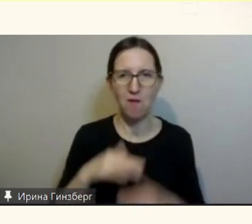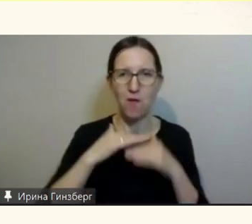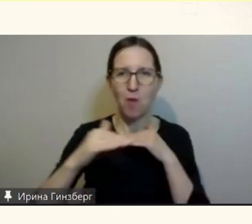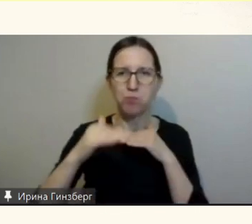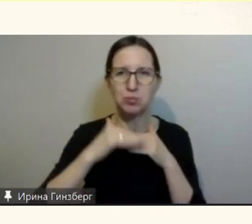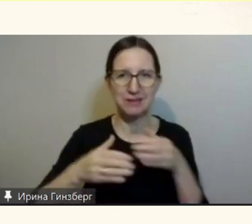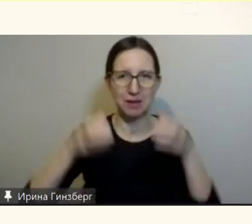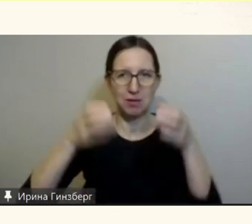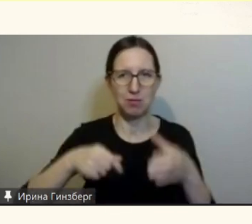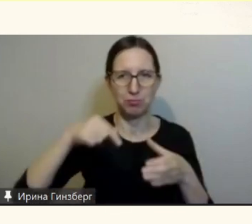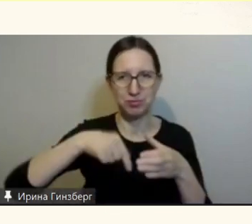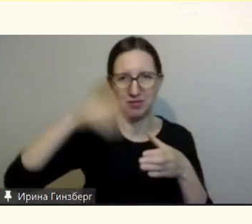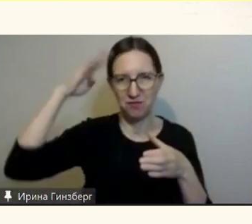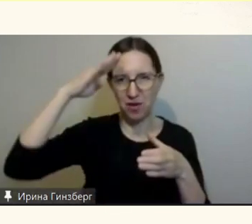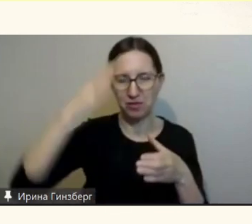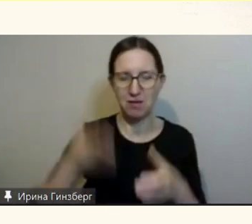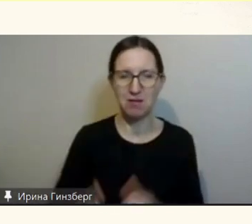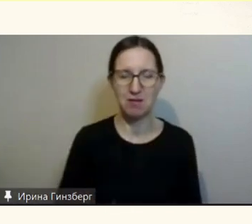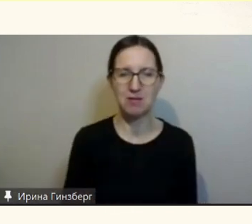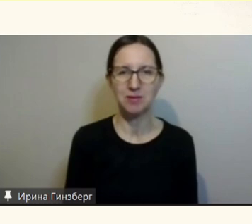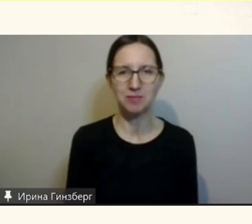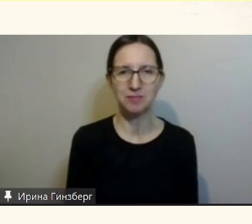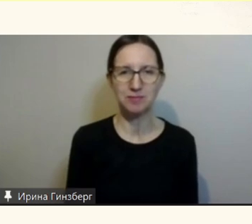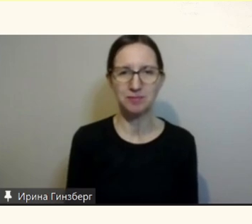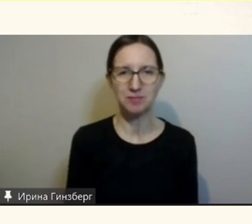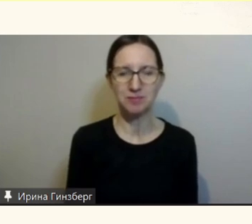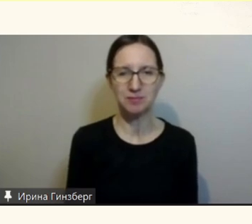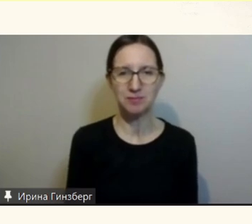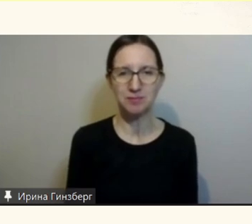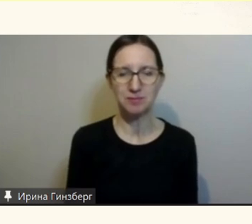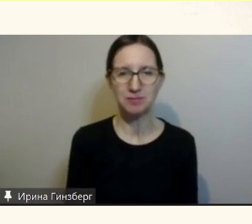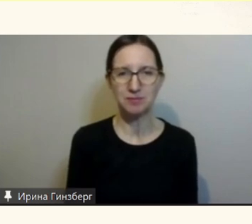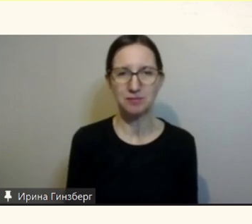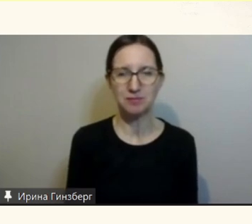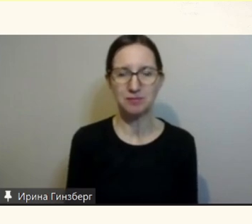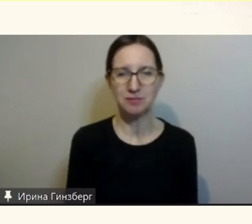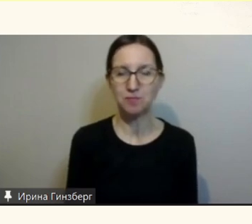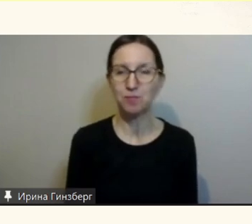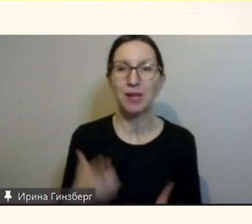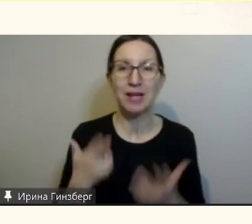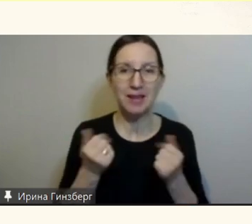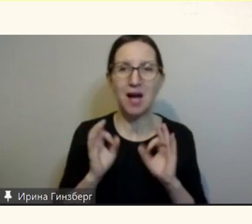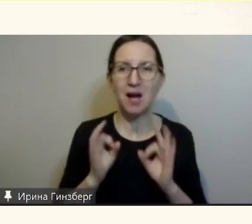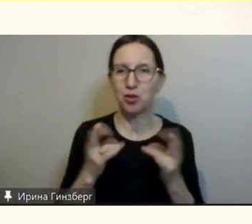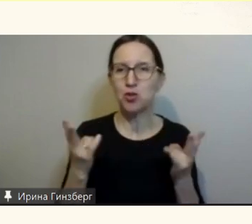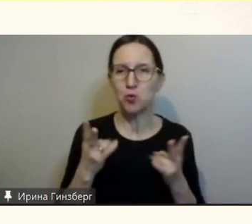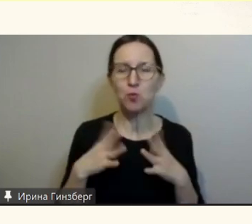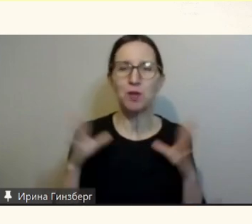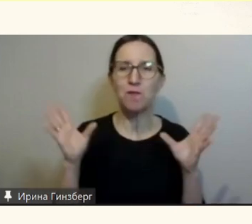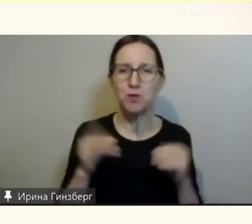this was quite difficult to keep ourselves hydrated and fed.